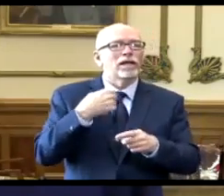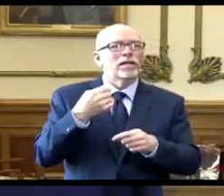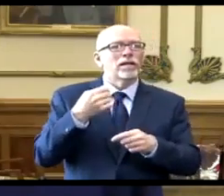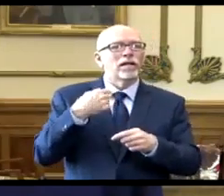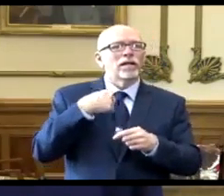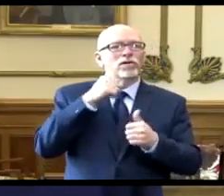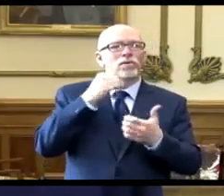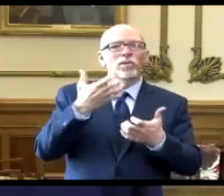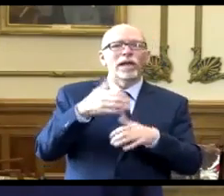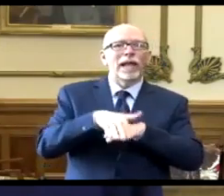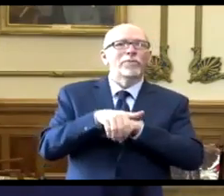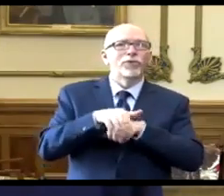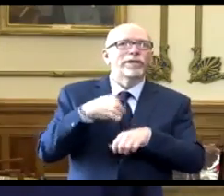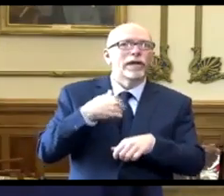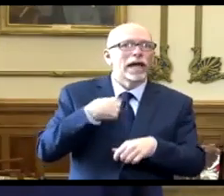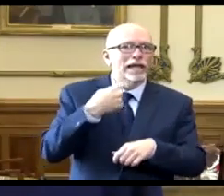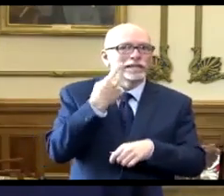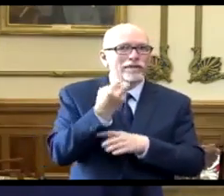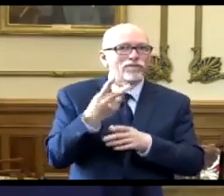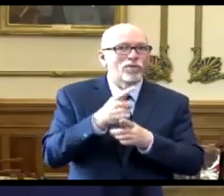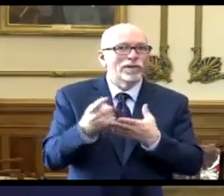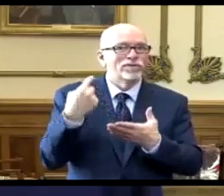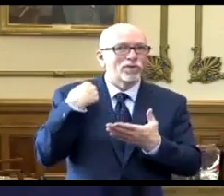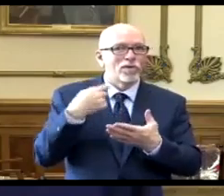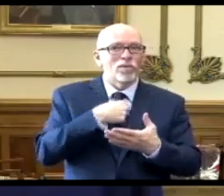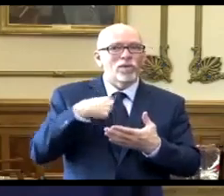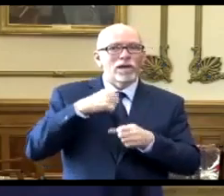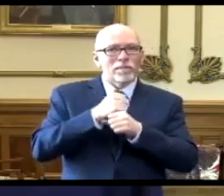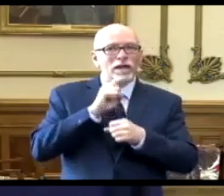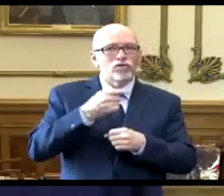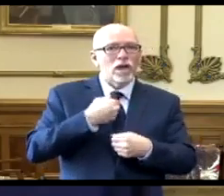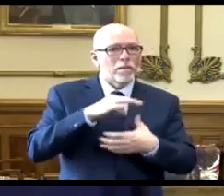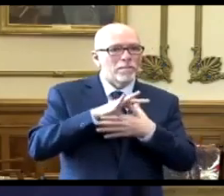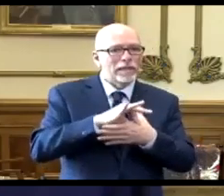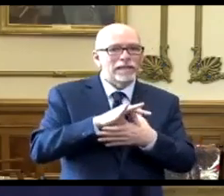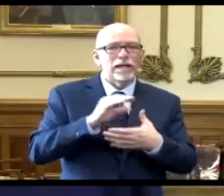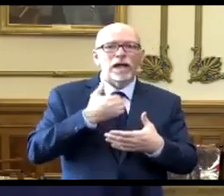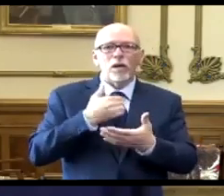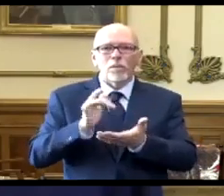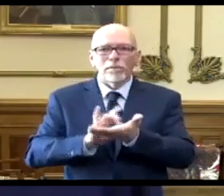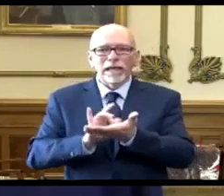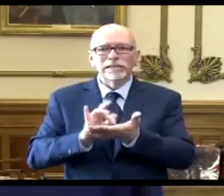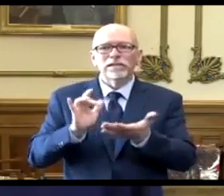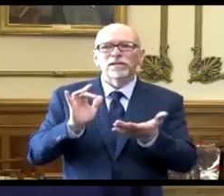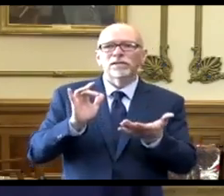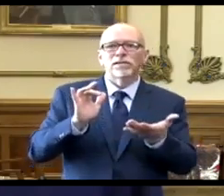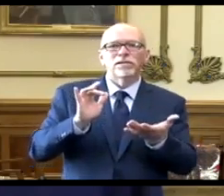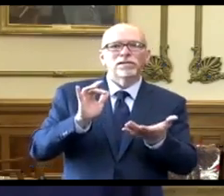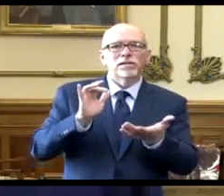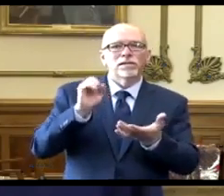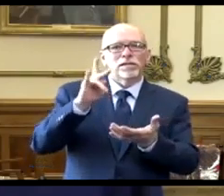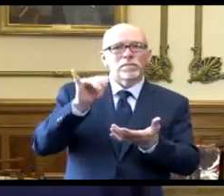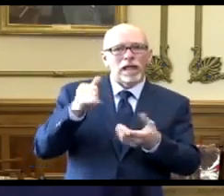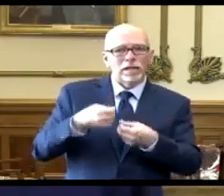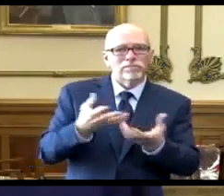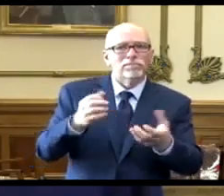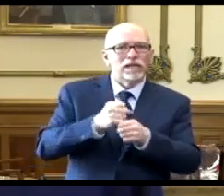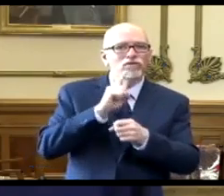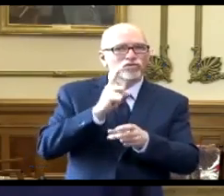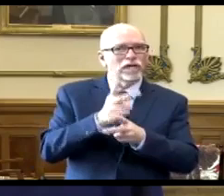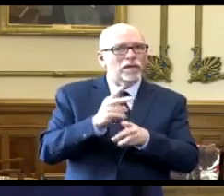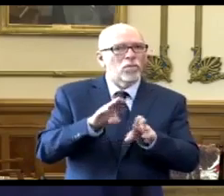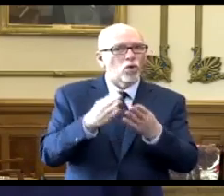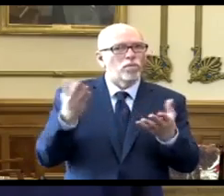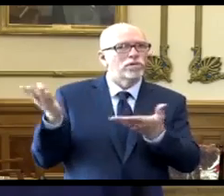I don't want to be a hypocrite. I said a few weeks ago that we needed to make sure that our meat and our medicine supply chains were kept open